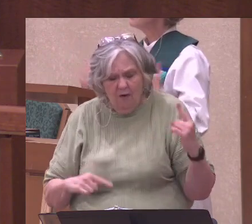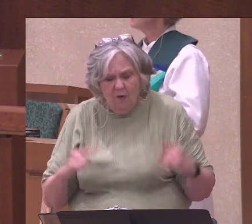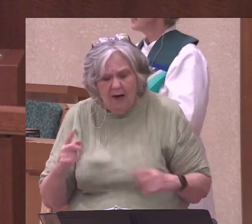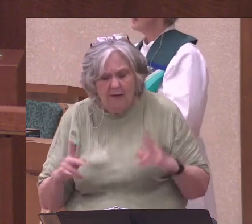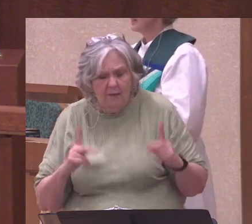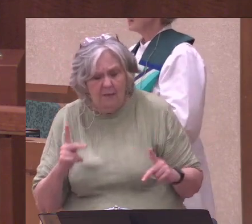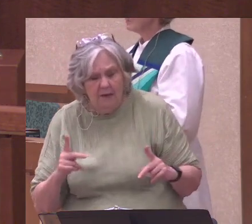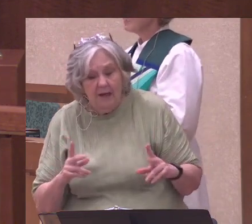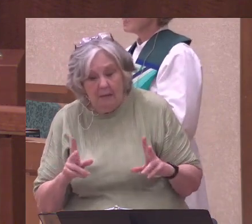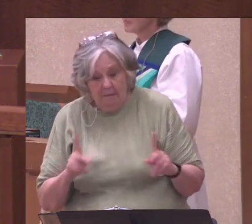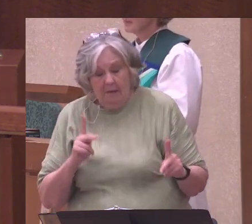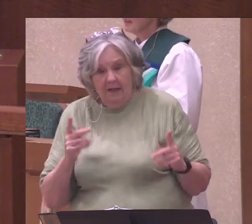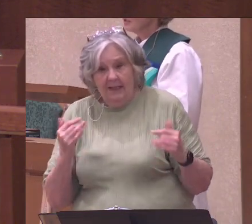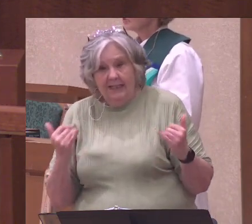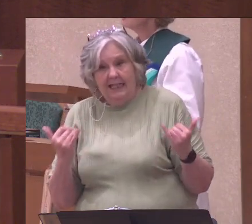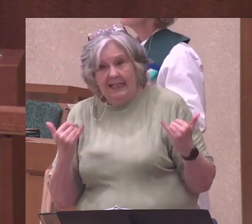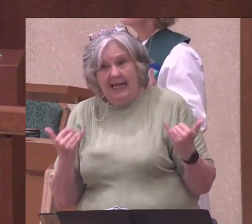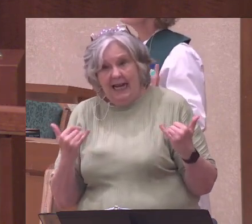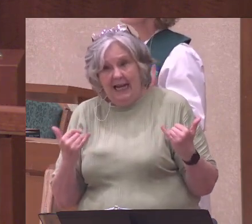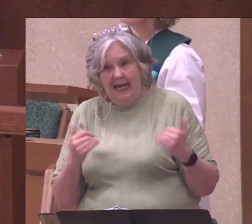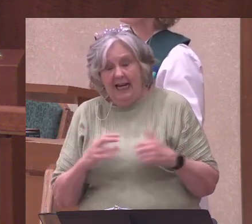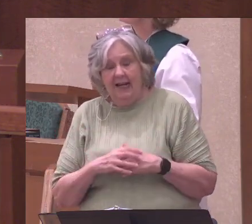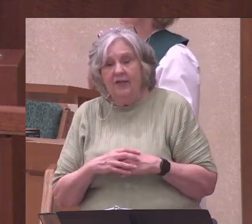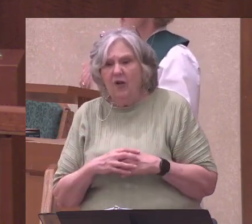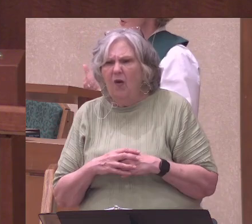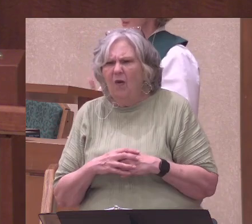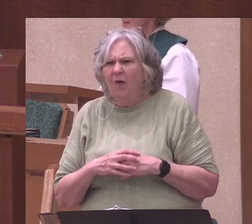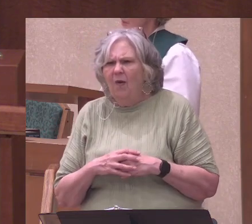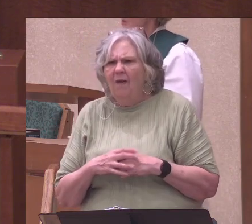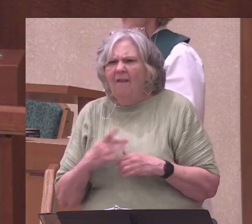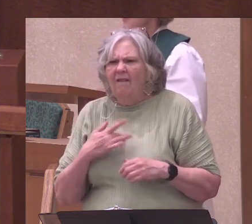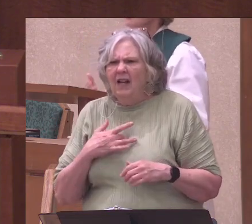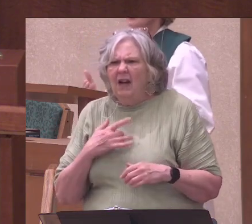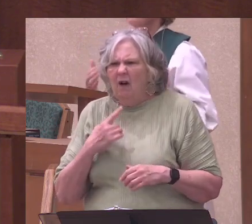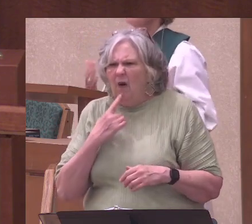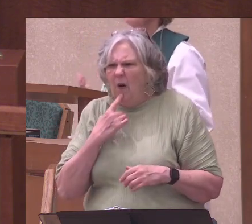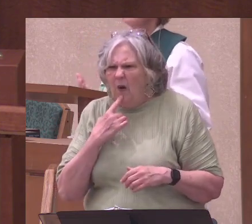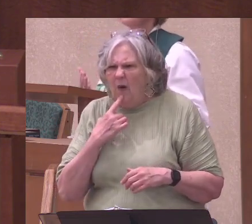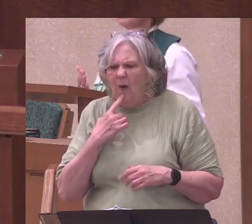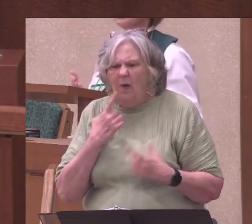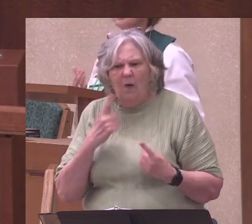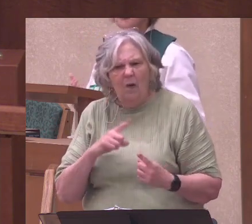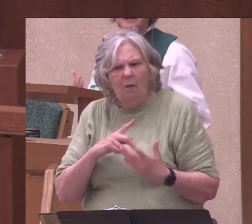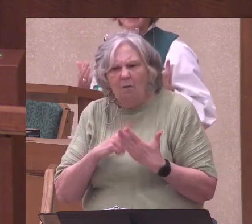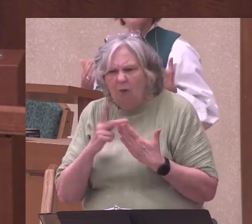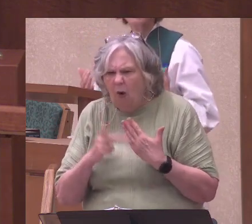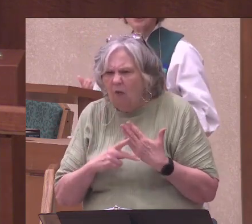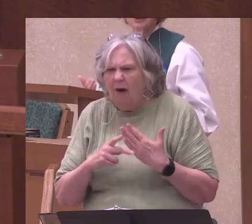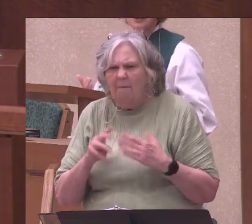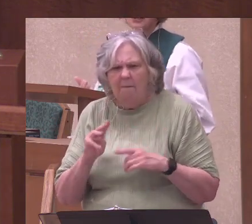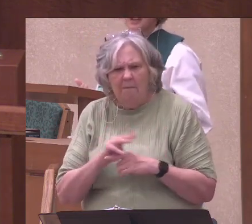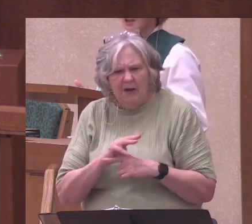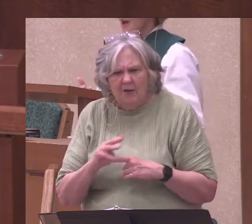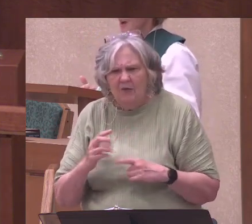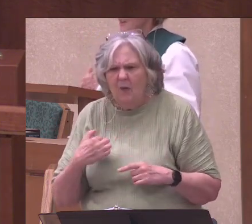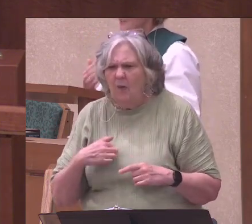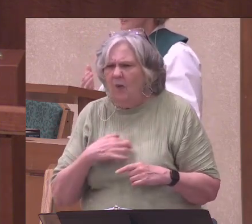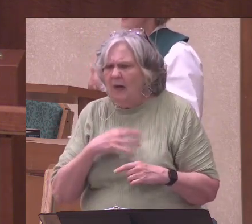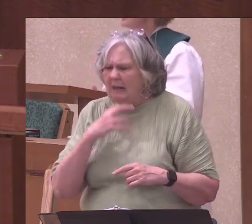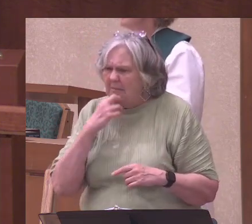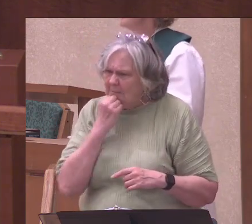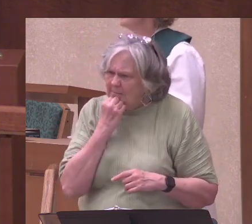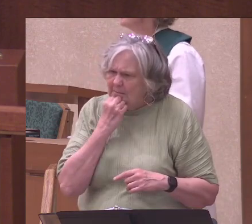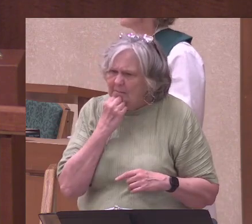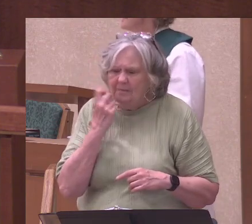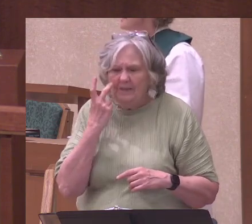even people today. So it can be disheartening when programs and ministries that we have cherished